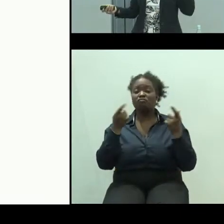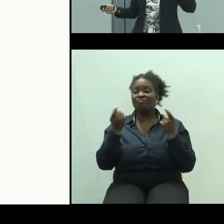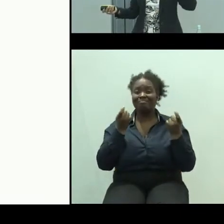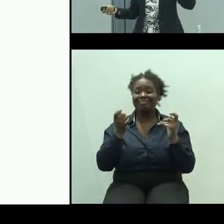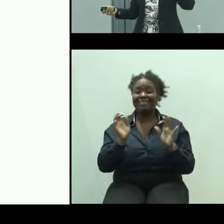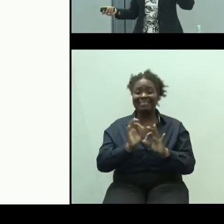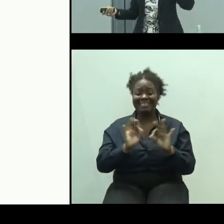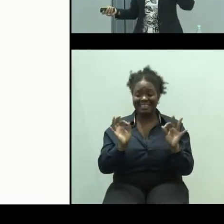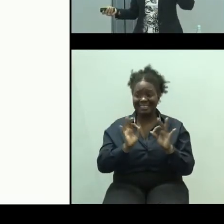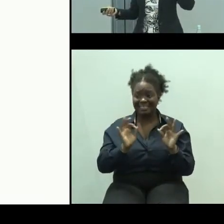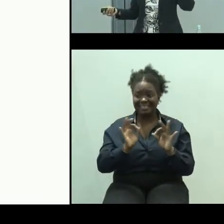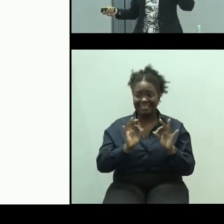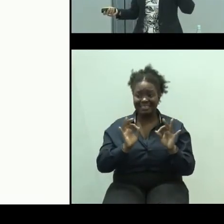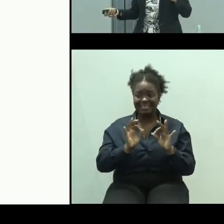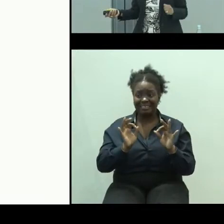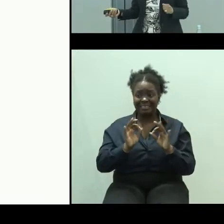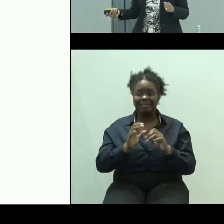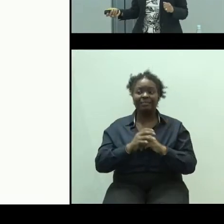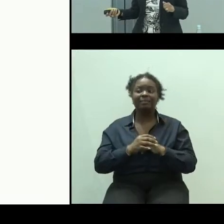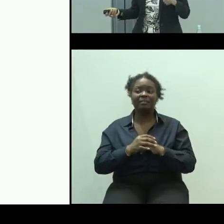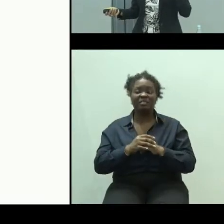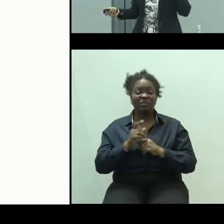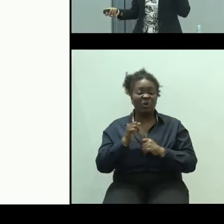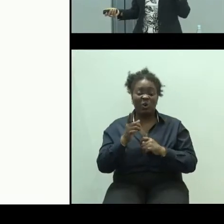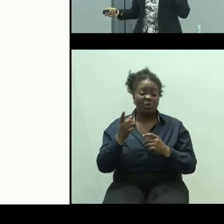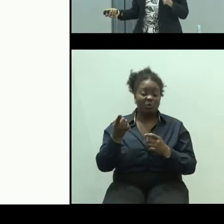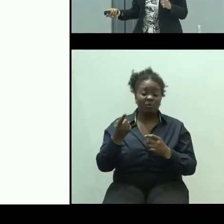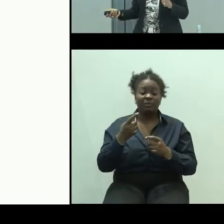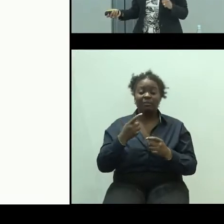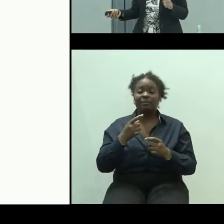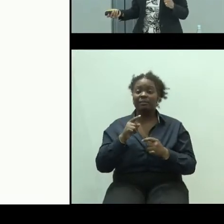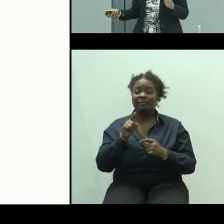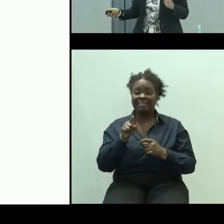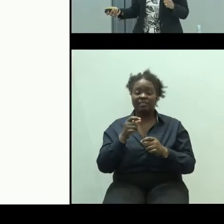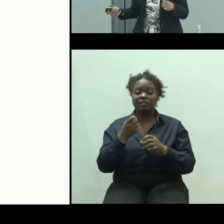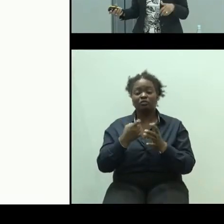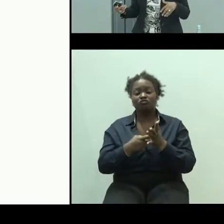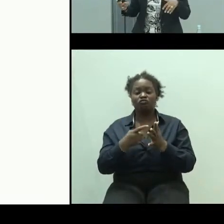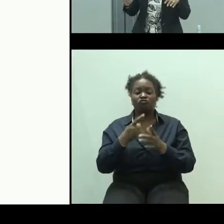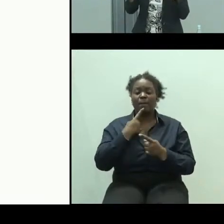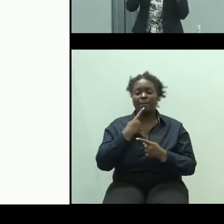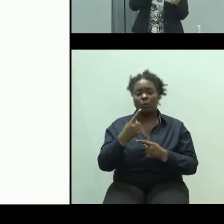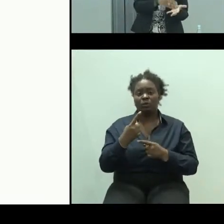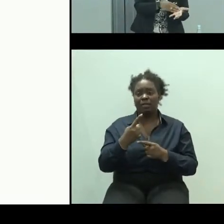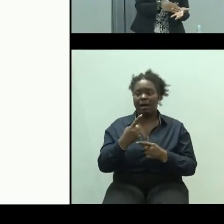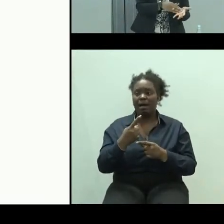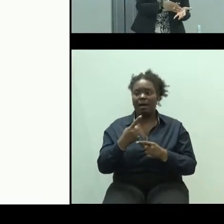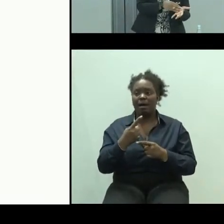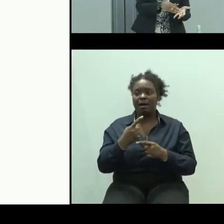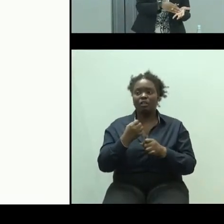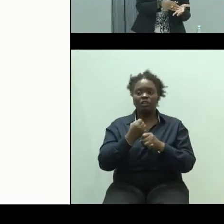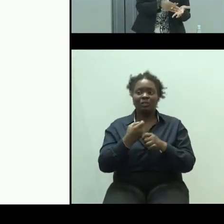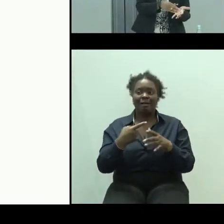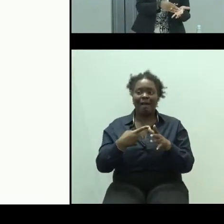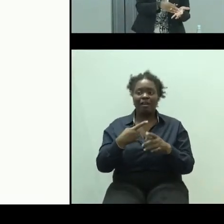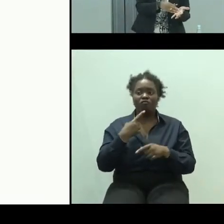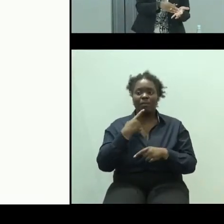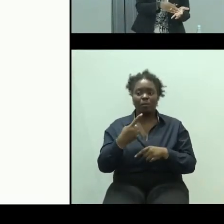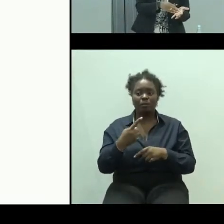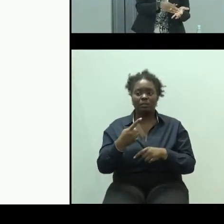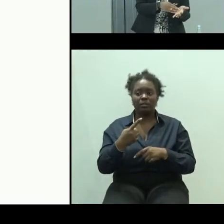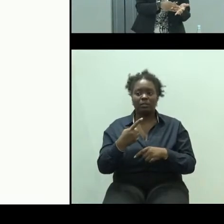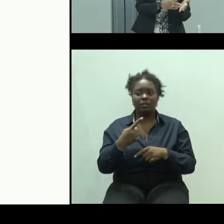So we just have, in this case, a GFP reporter being turned on all the time. So you can see if we don't make a whole lot of that